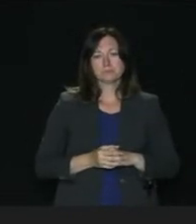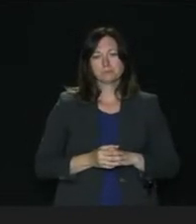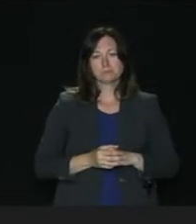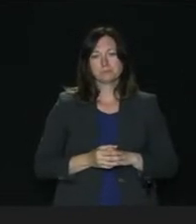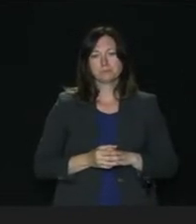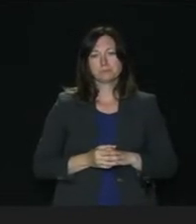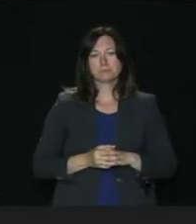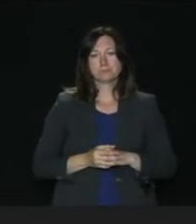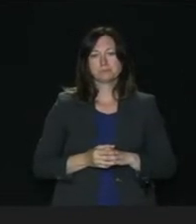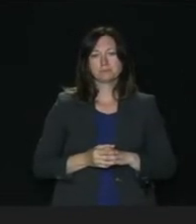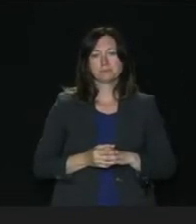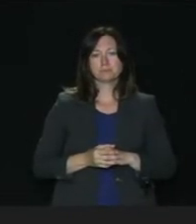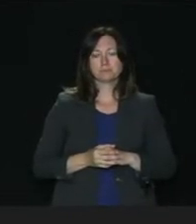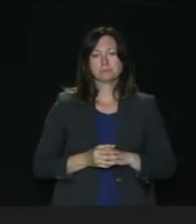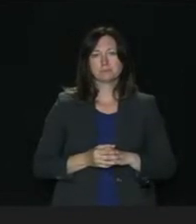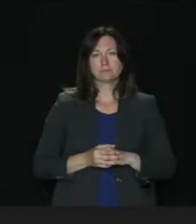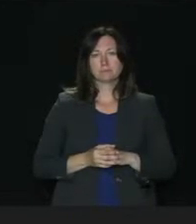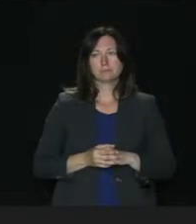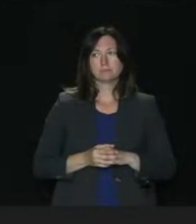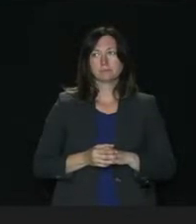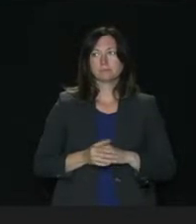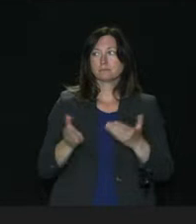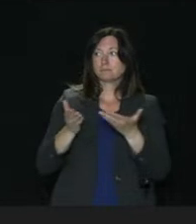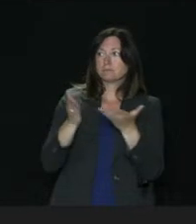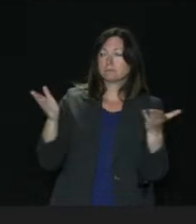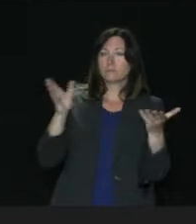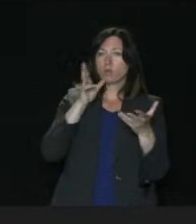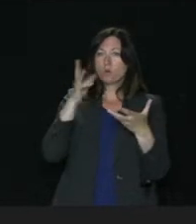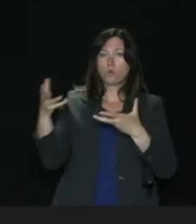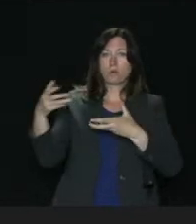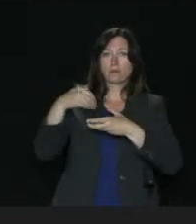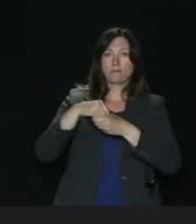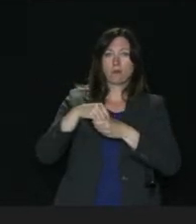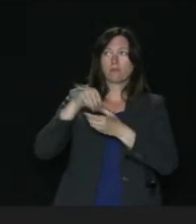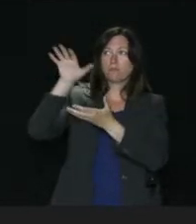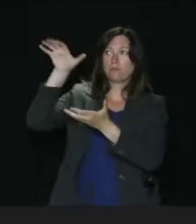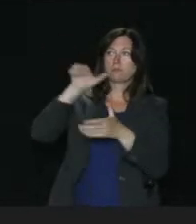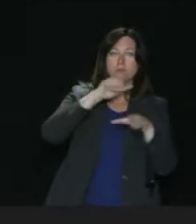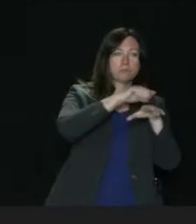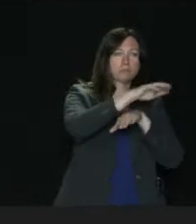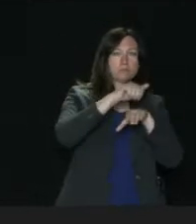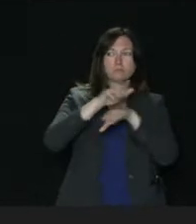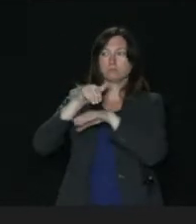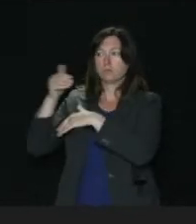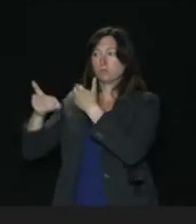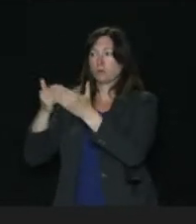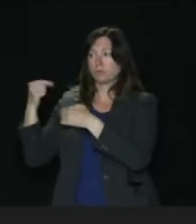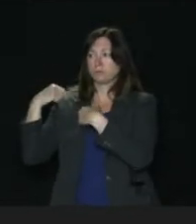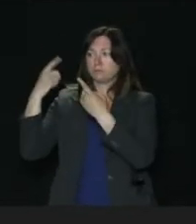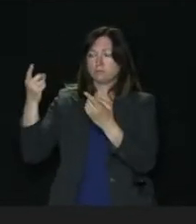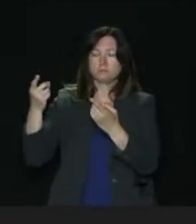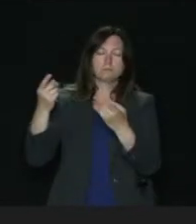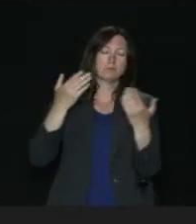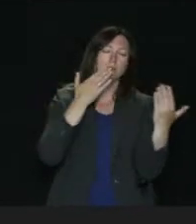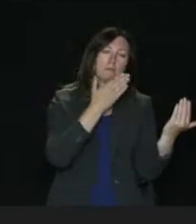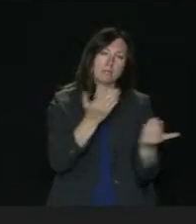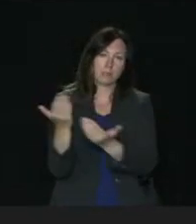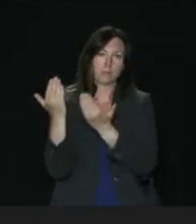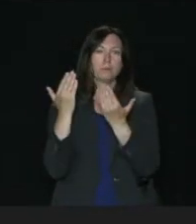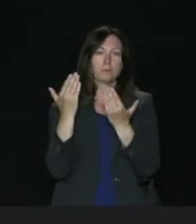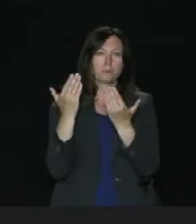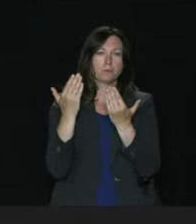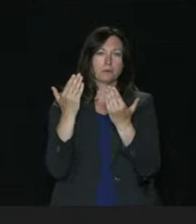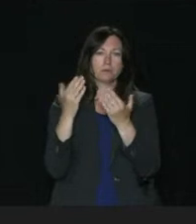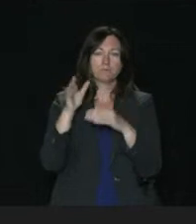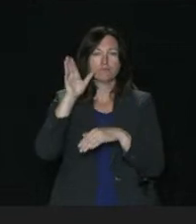I want to thank everyone who has been involved in the distribution process since the start. We will continue our